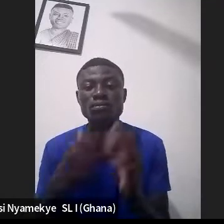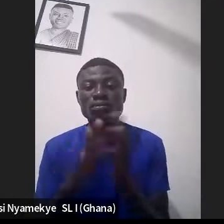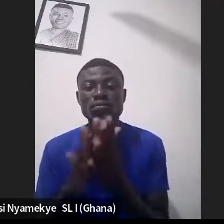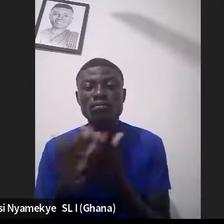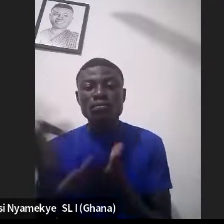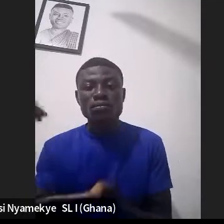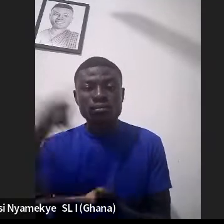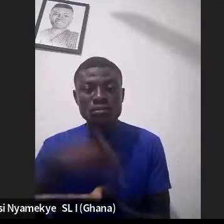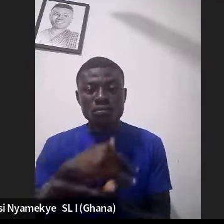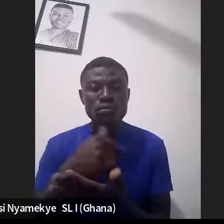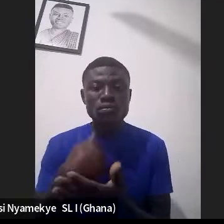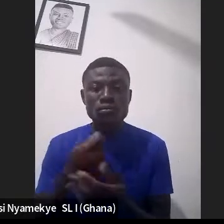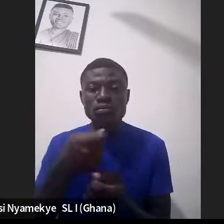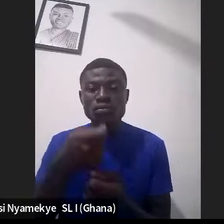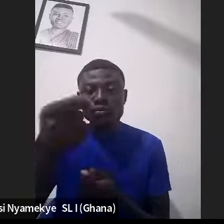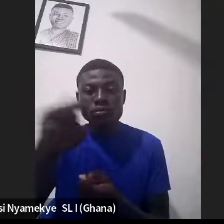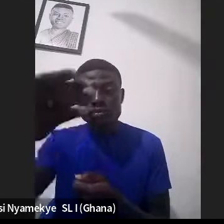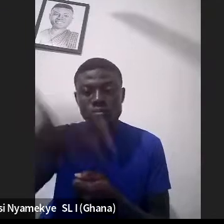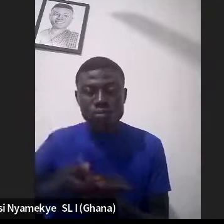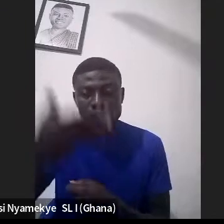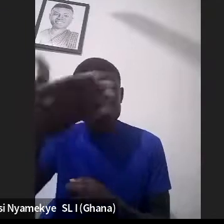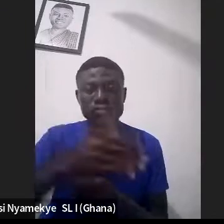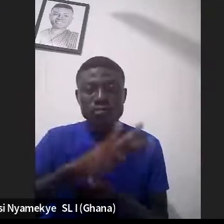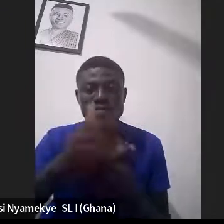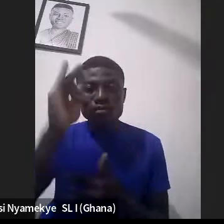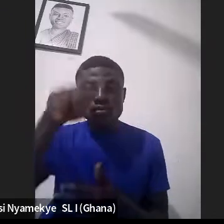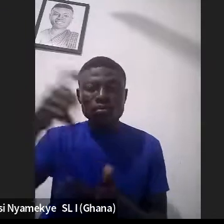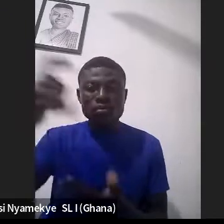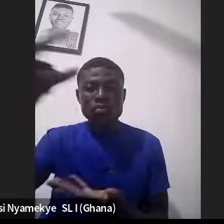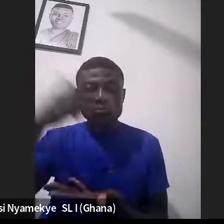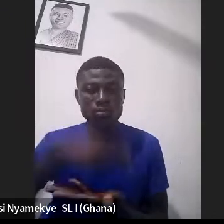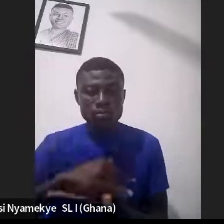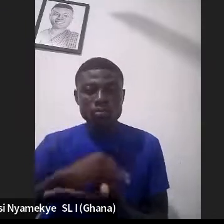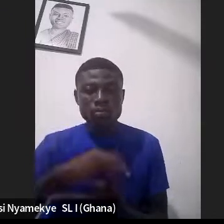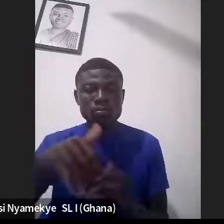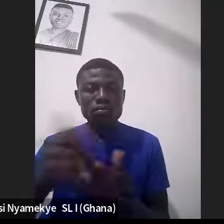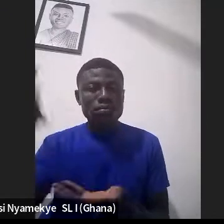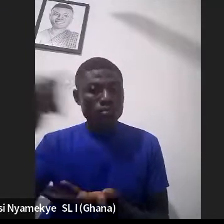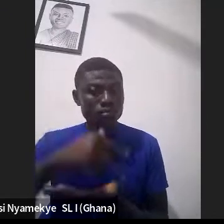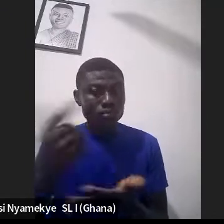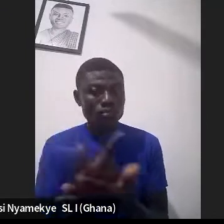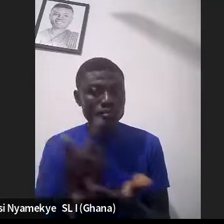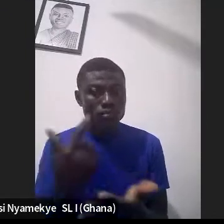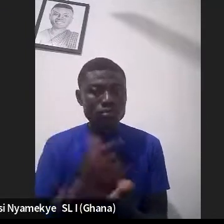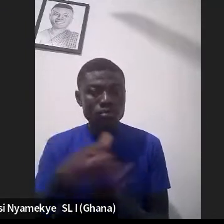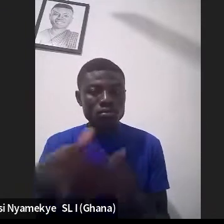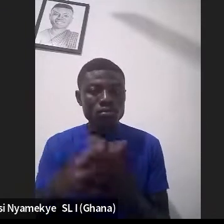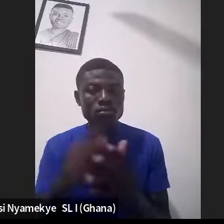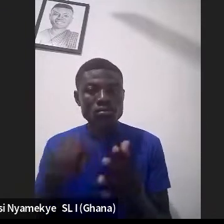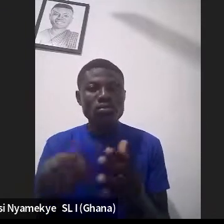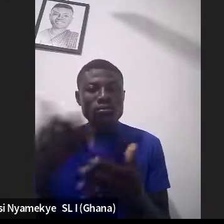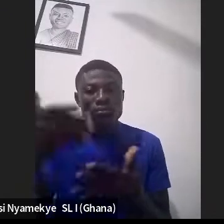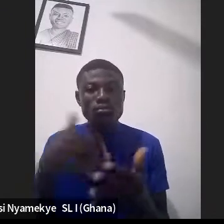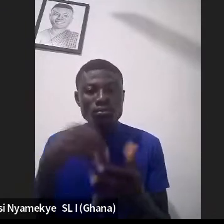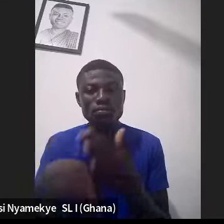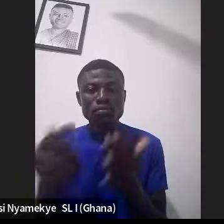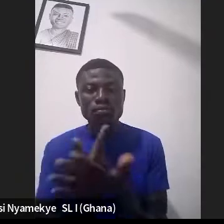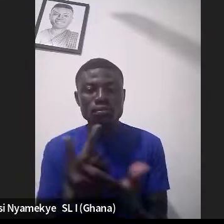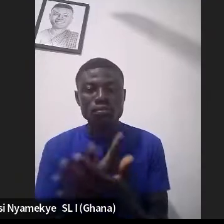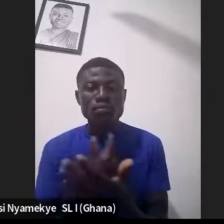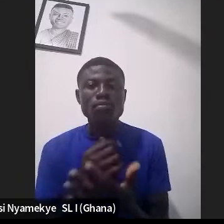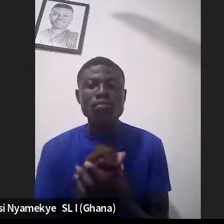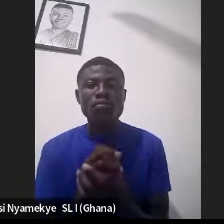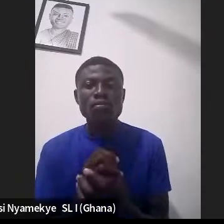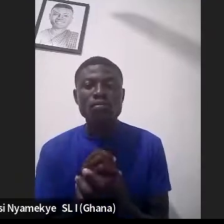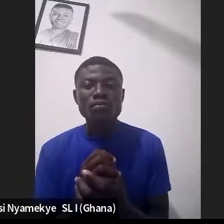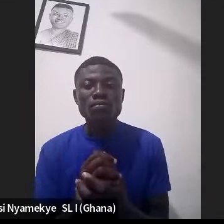I'm extending a hand of invitation to you, to Louis, to Benjamin, to the whole family to come over here. I mean, who